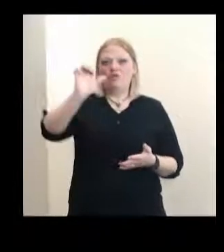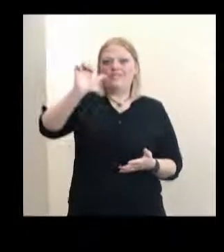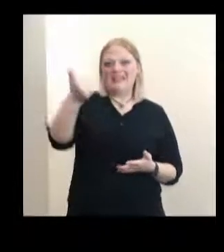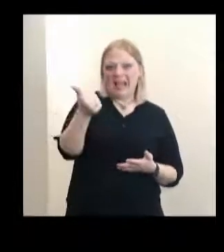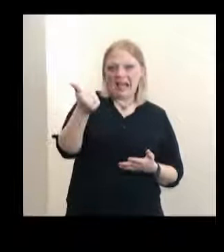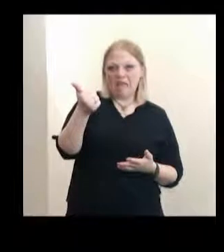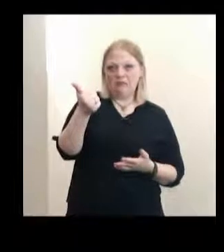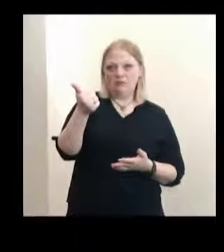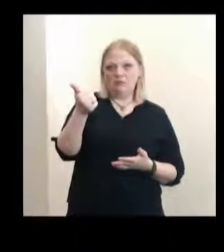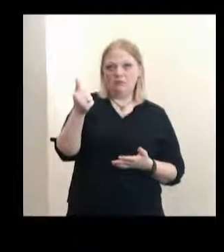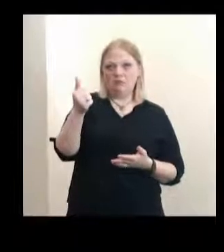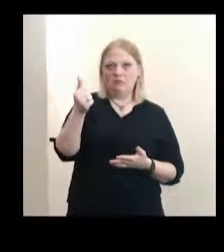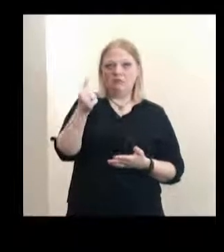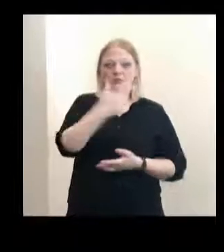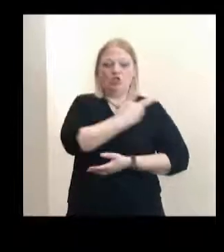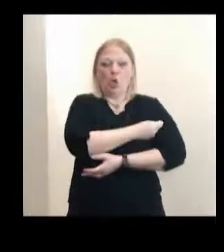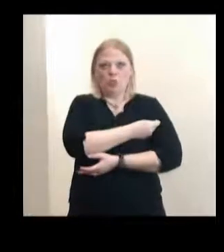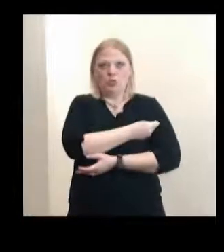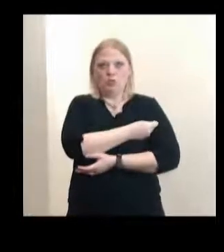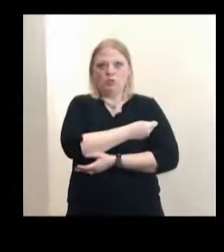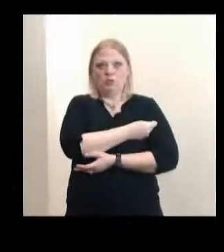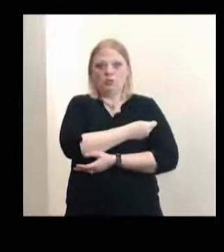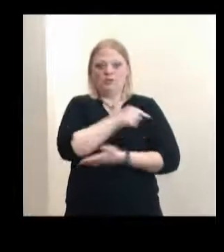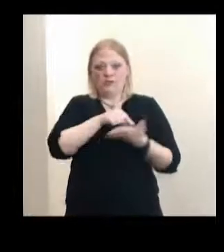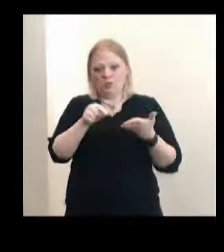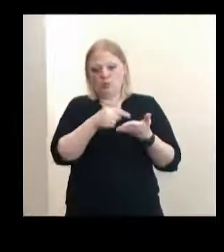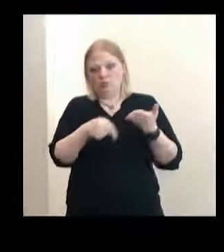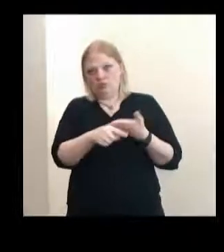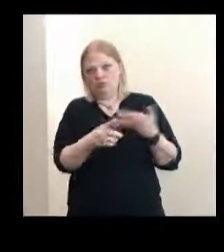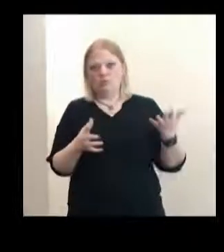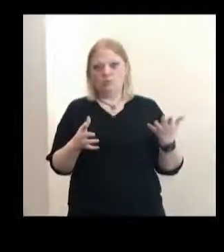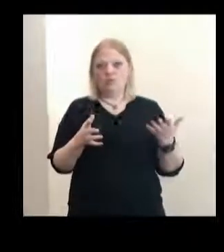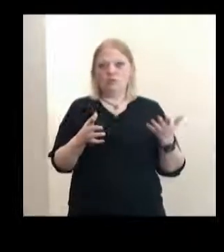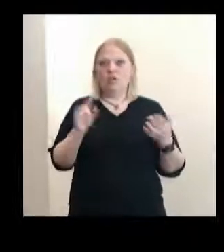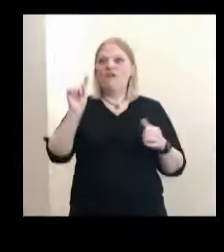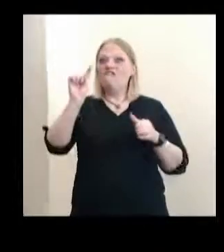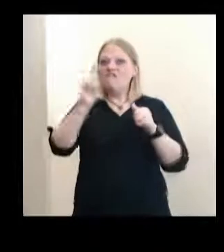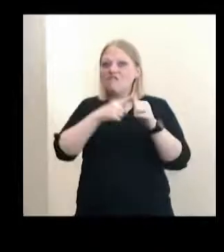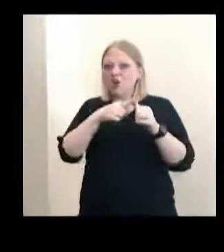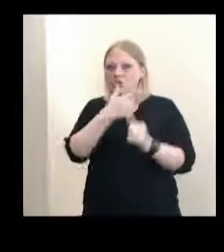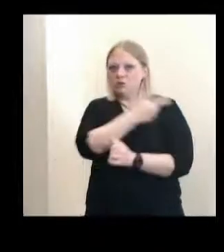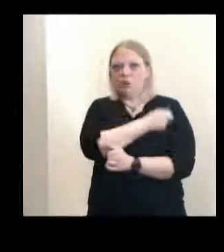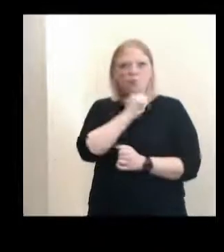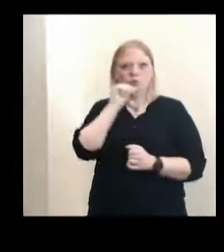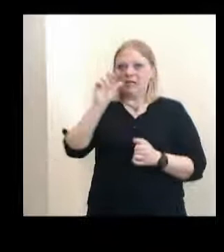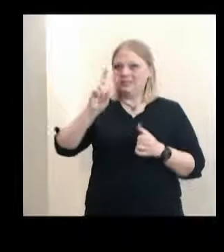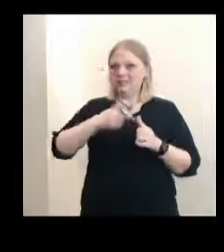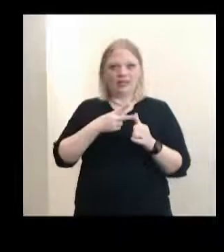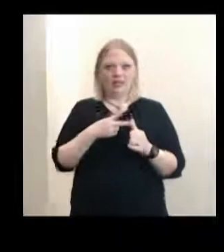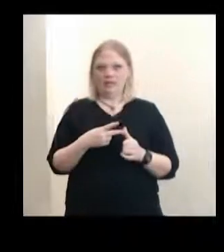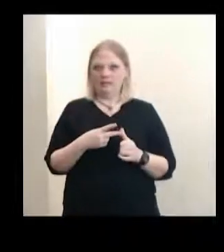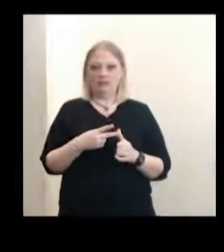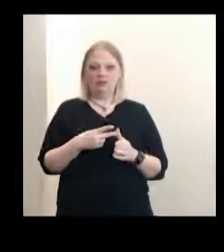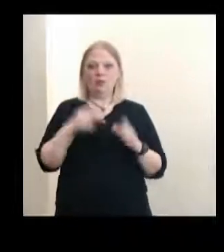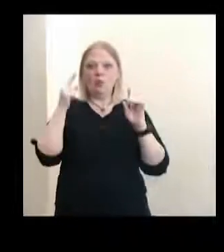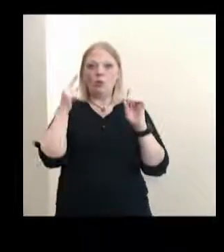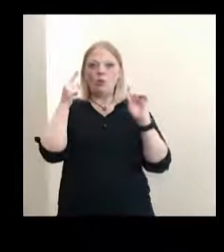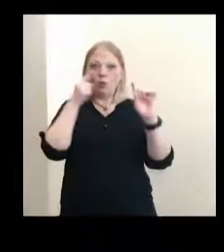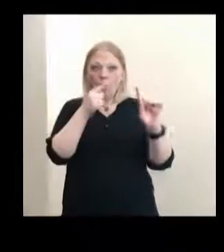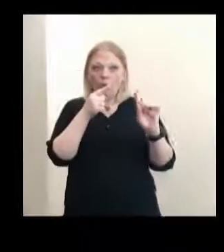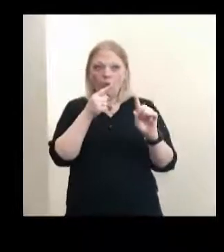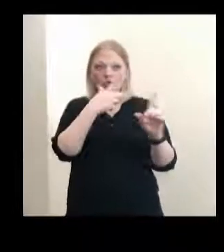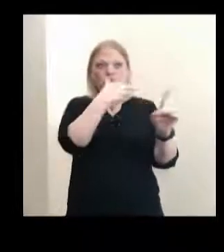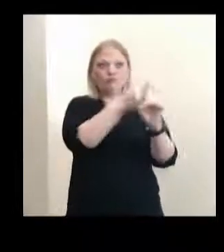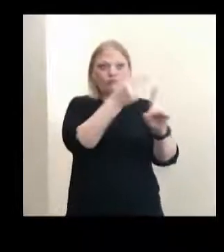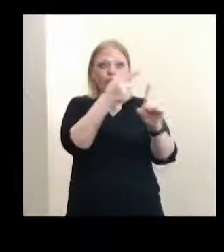vaccine doses in the upcoming week, and our goal is to, those are first doses, not second doses, and our goal will be to get all of those into